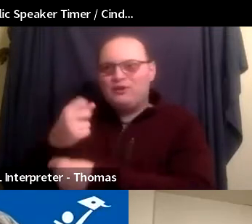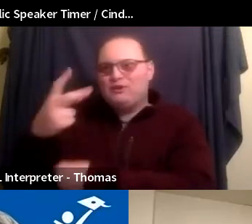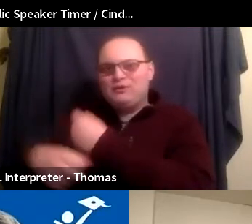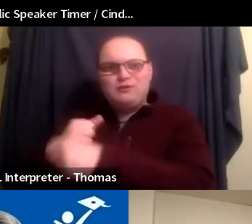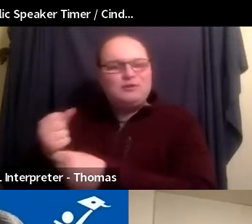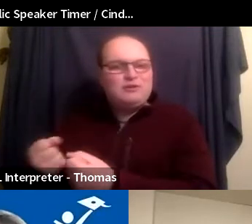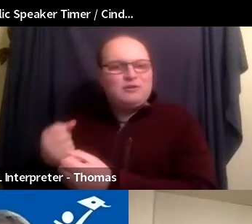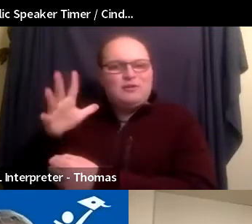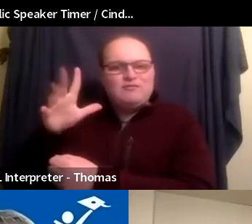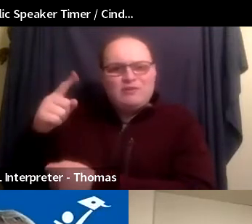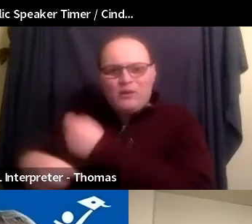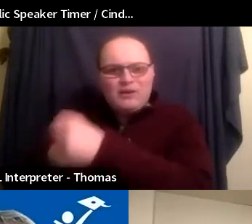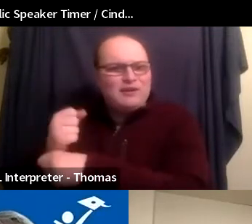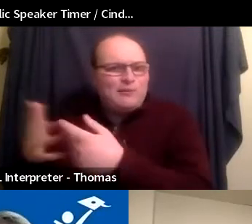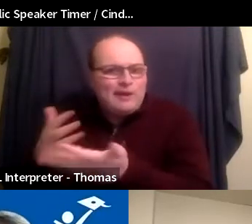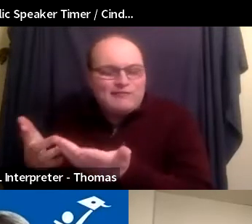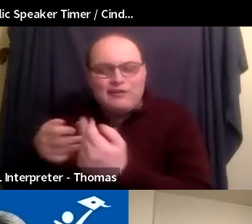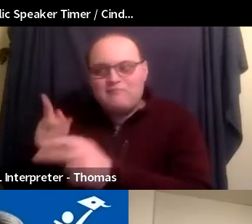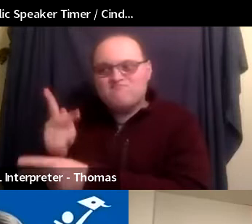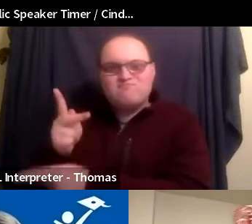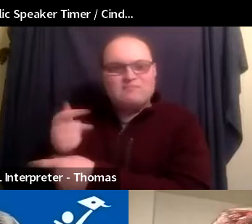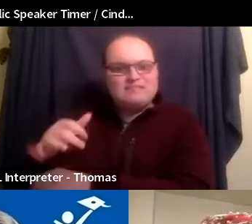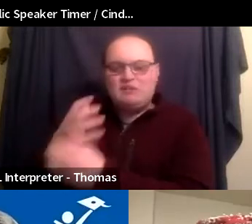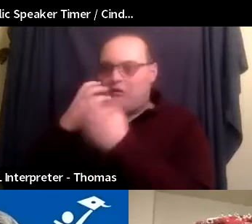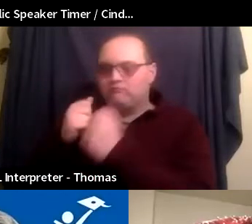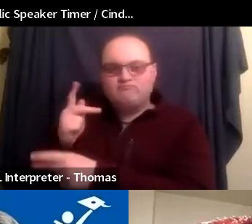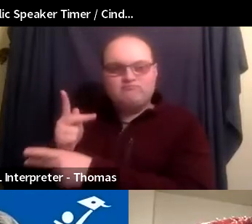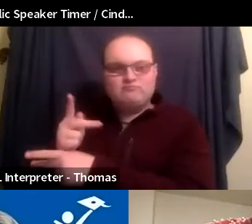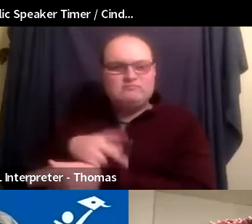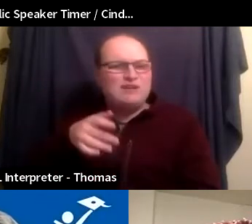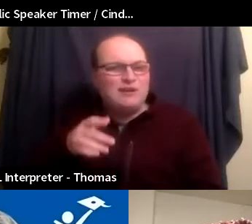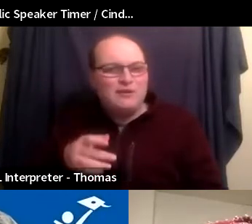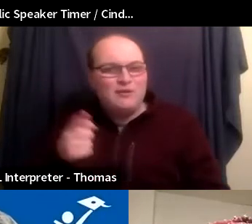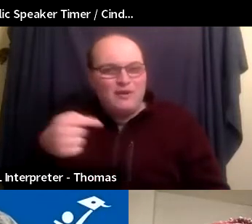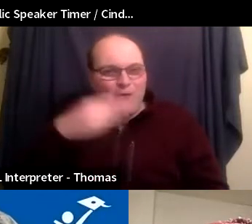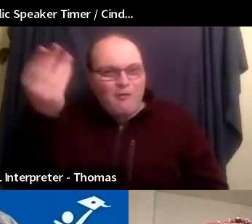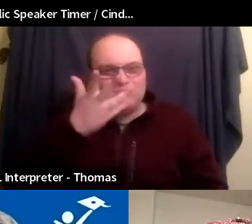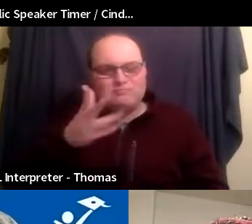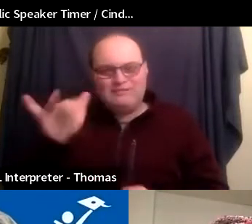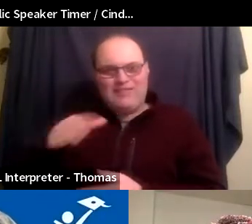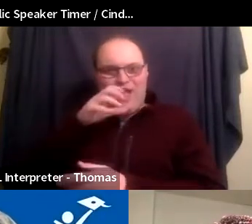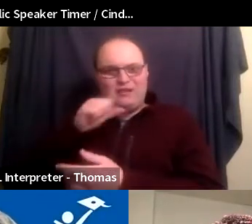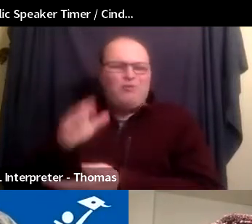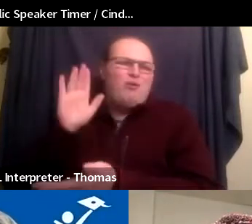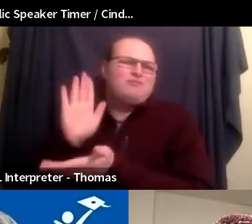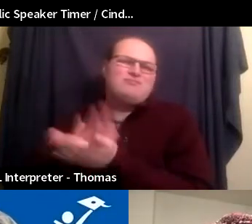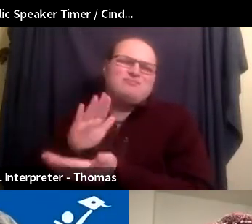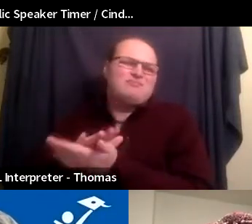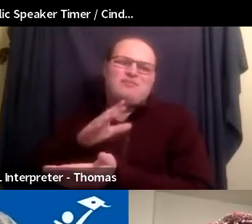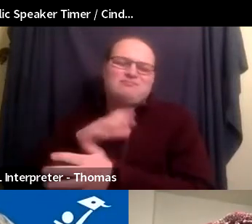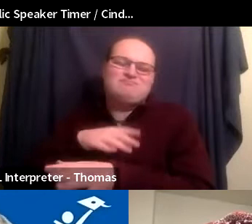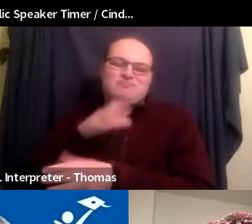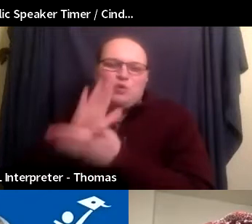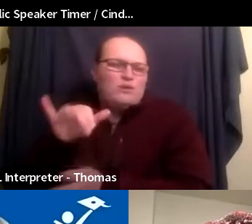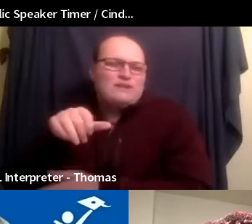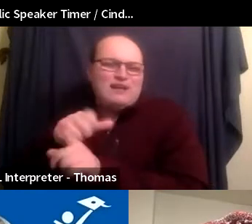51 years old. So I don't think that was one of good reasons that would be given to us to use to displace our kids. Let us also have